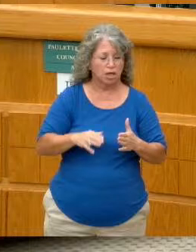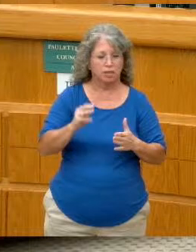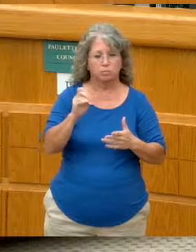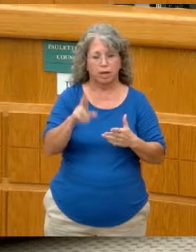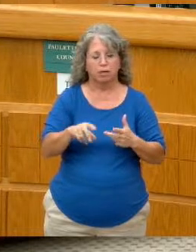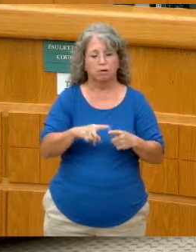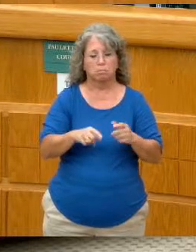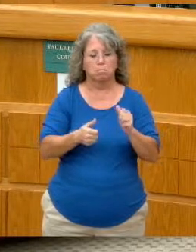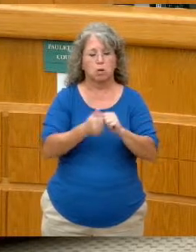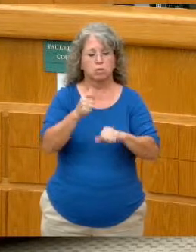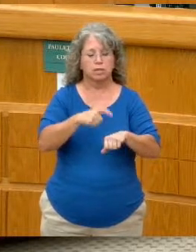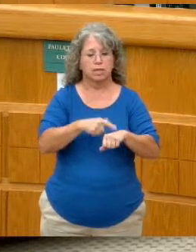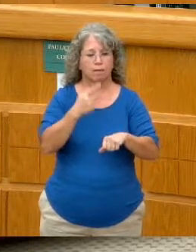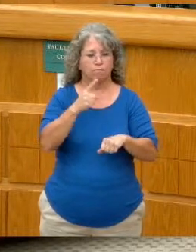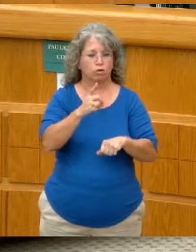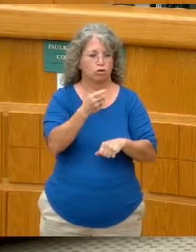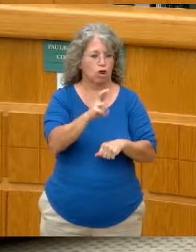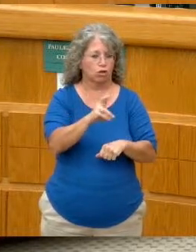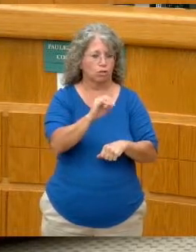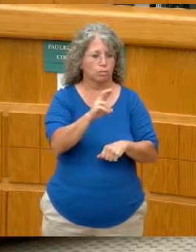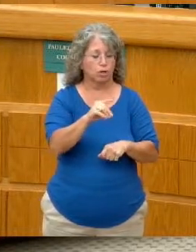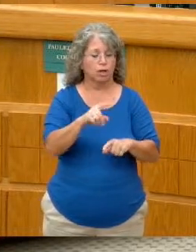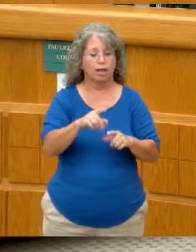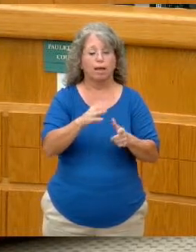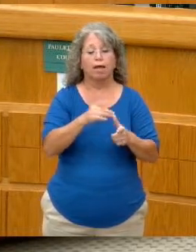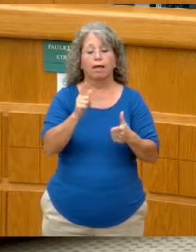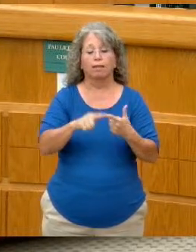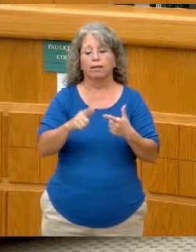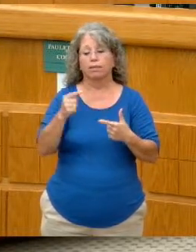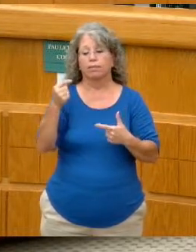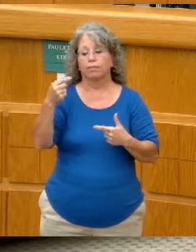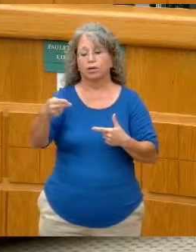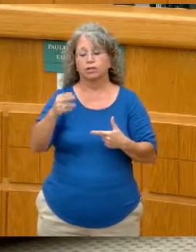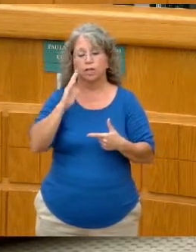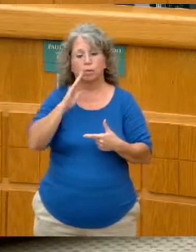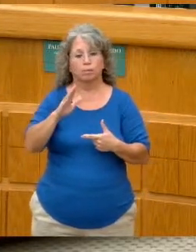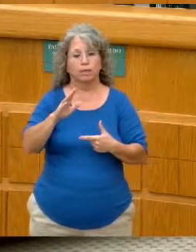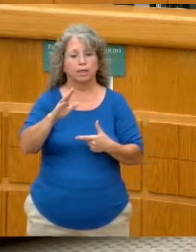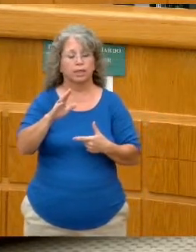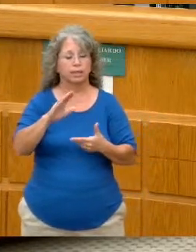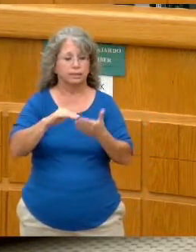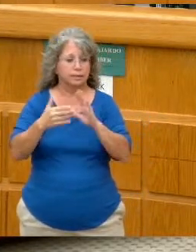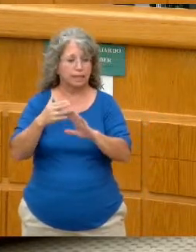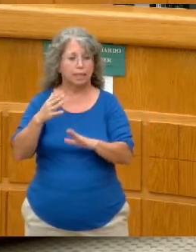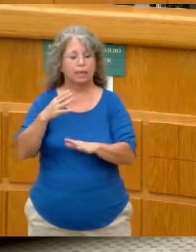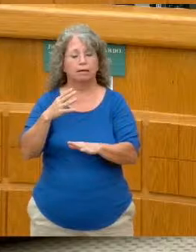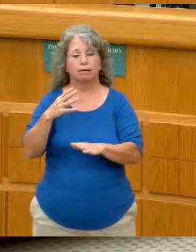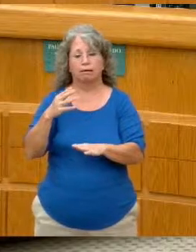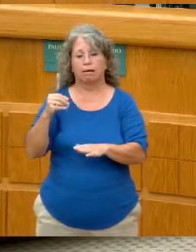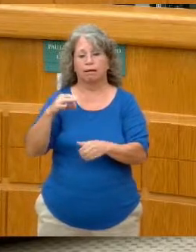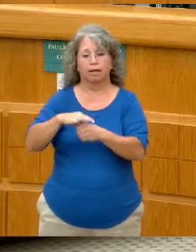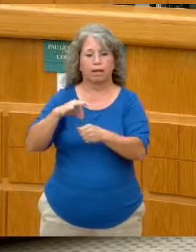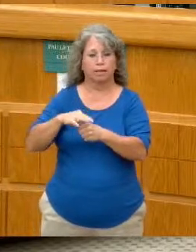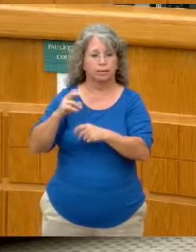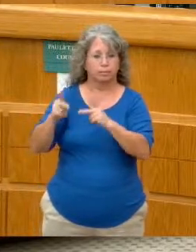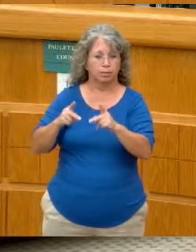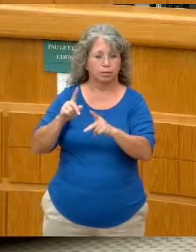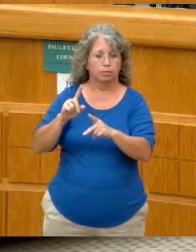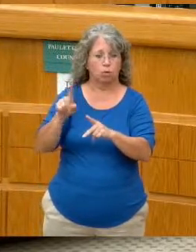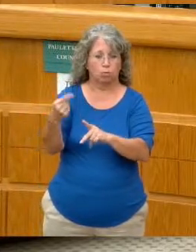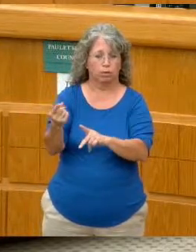Dr. Bird, and then Thursday will be the city staff and the elected officials only